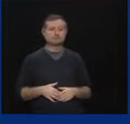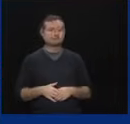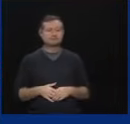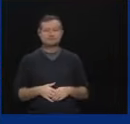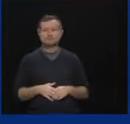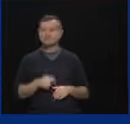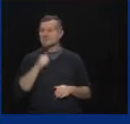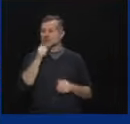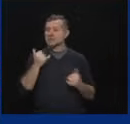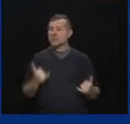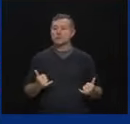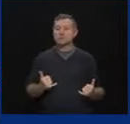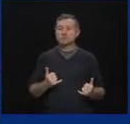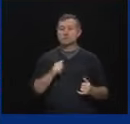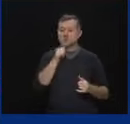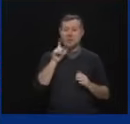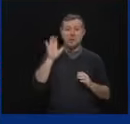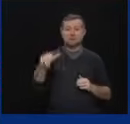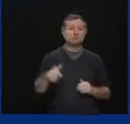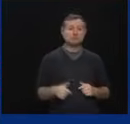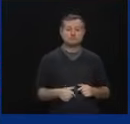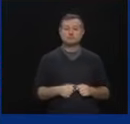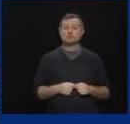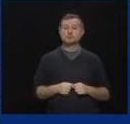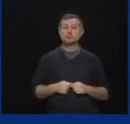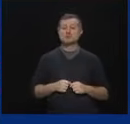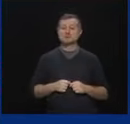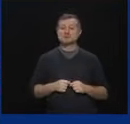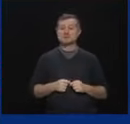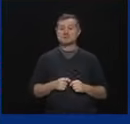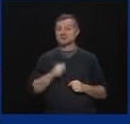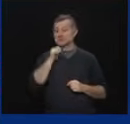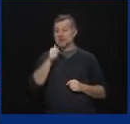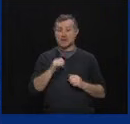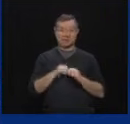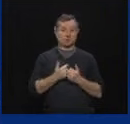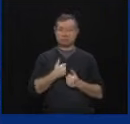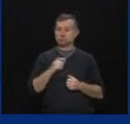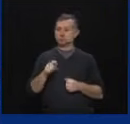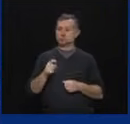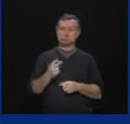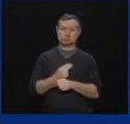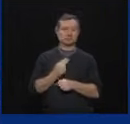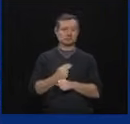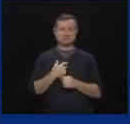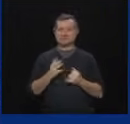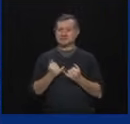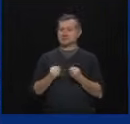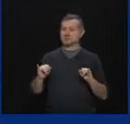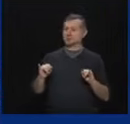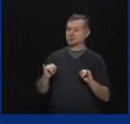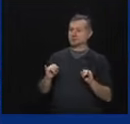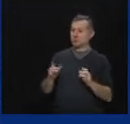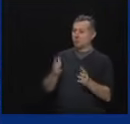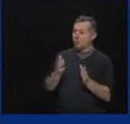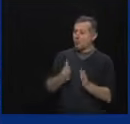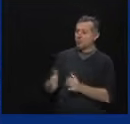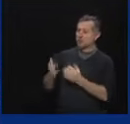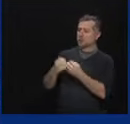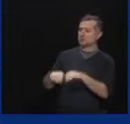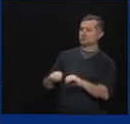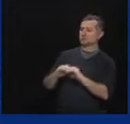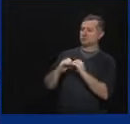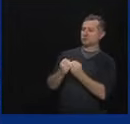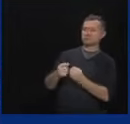later. That's not how we should be using what is supposed to be an independent organization. But before I'm all done, it will be an